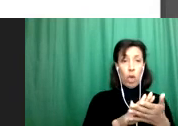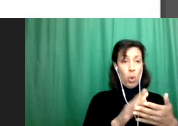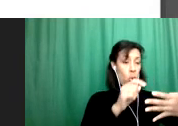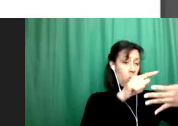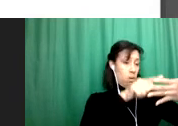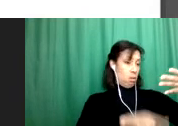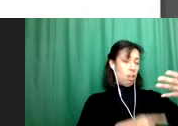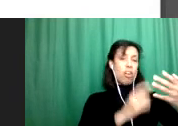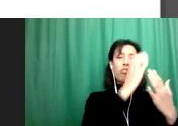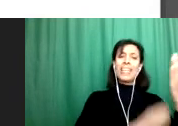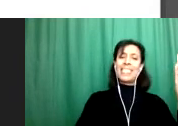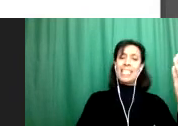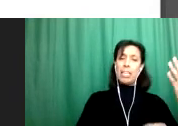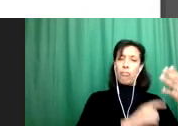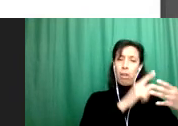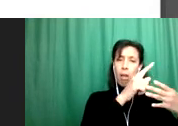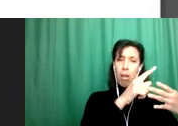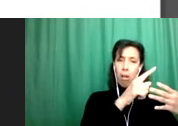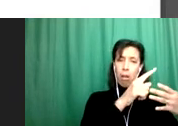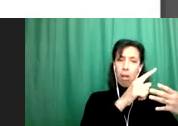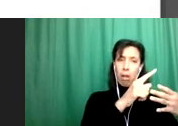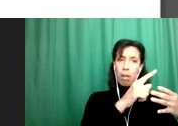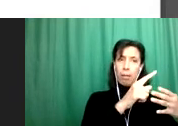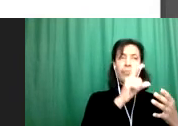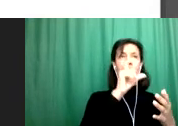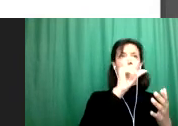so criteria is multiple,